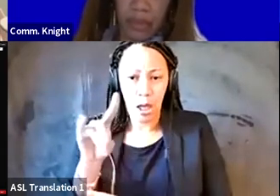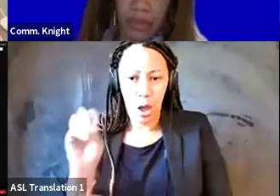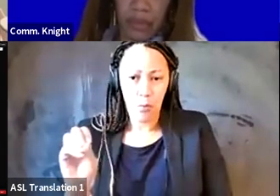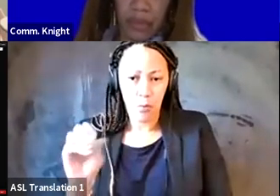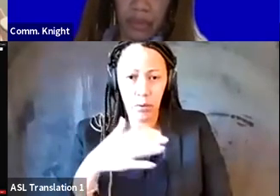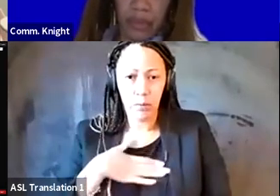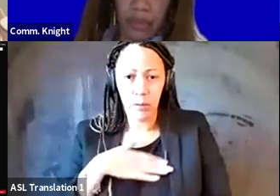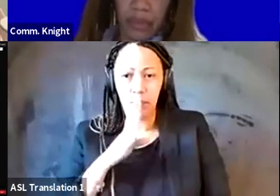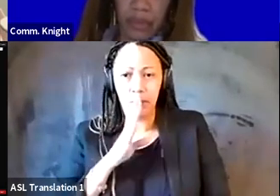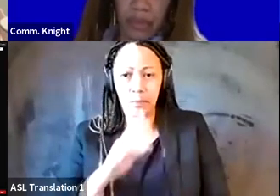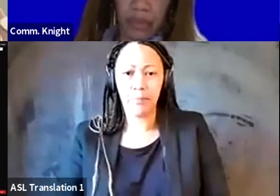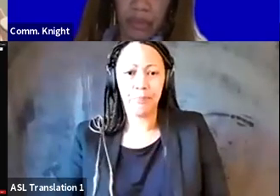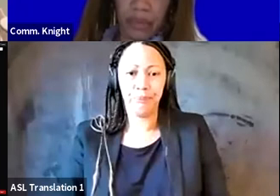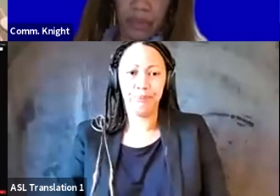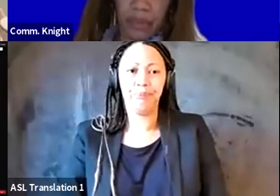speak.